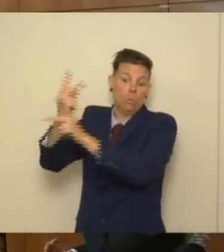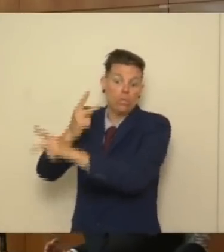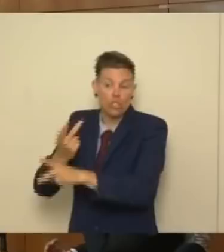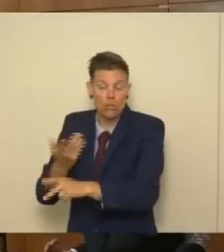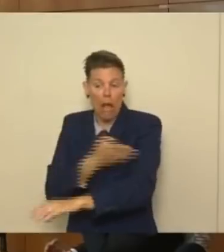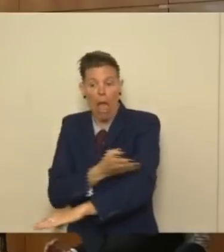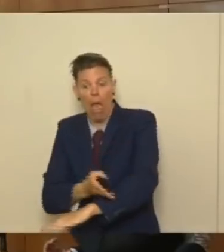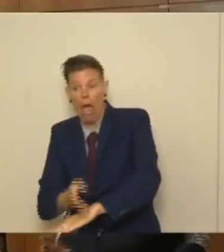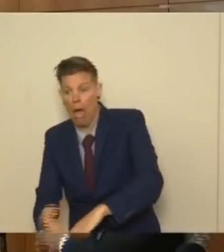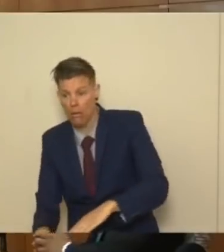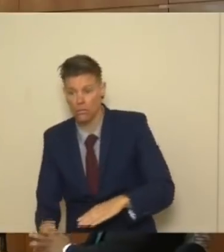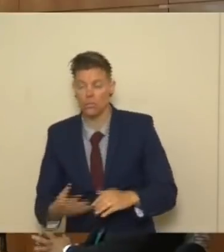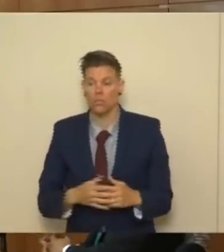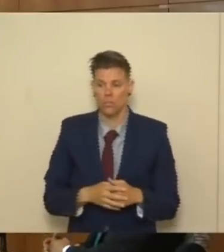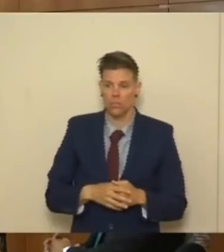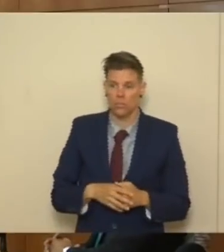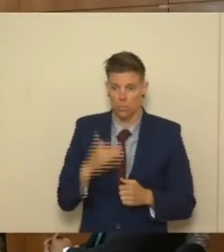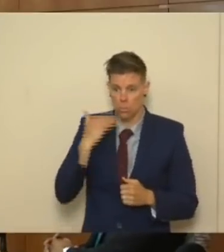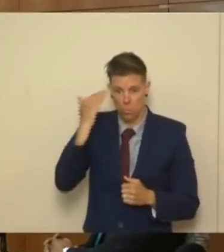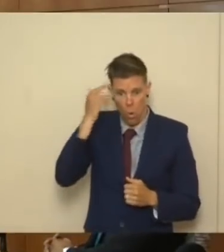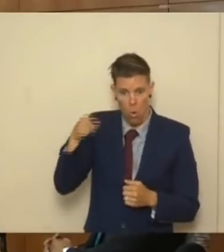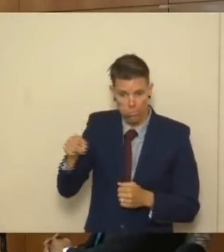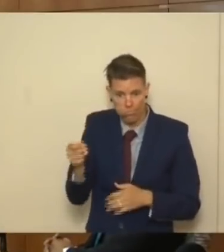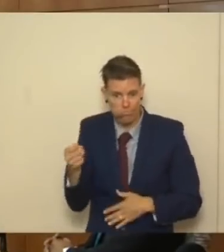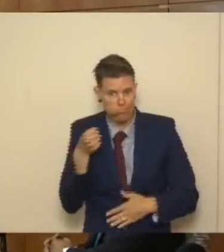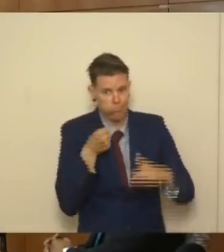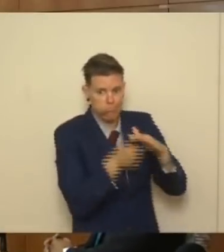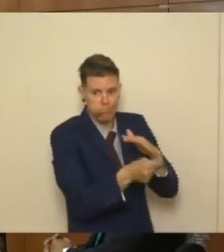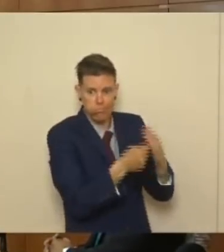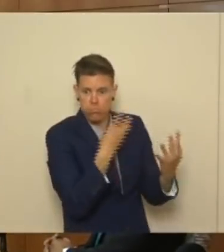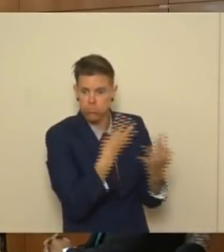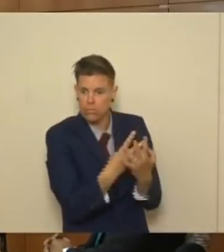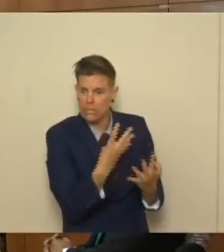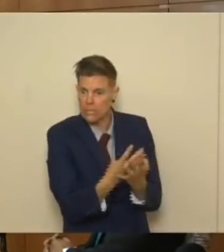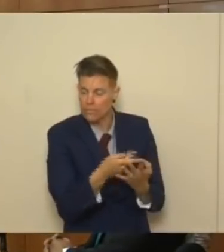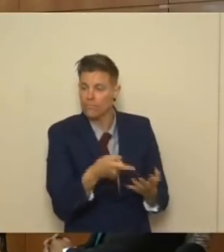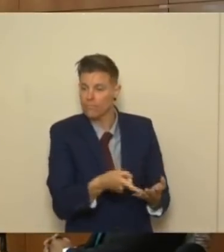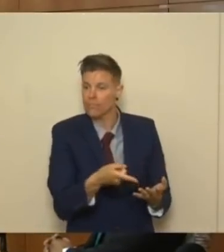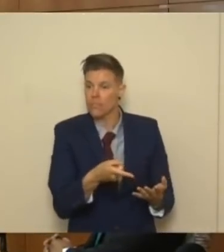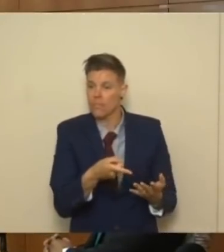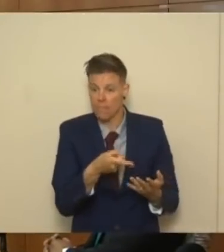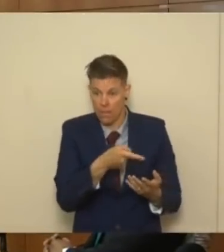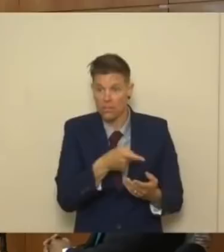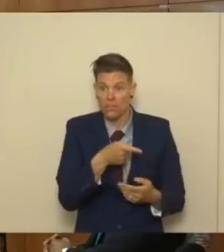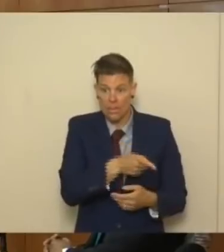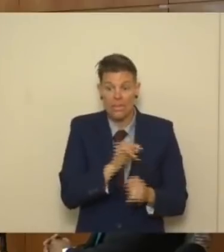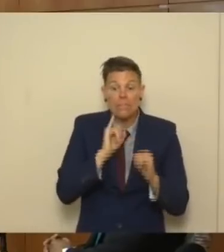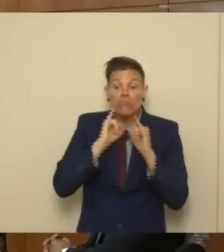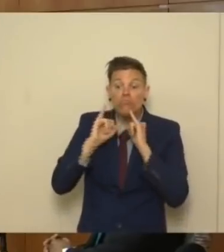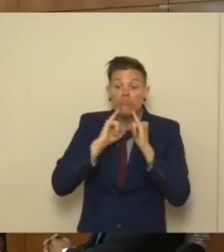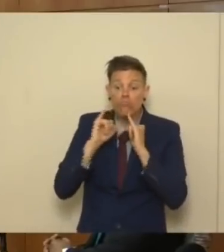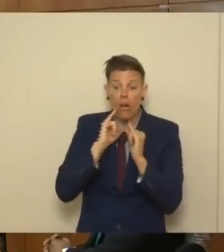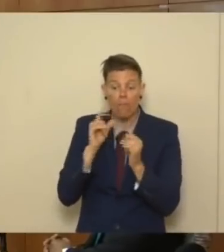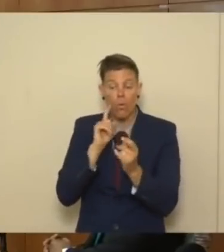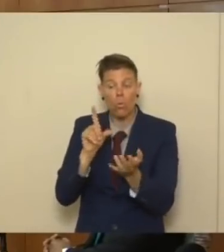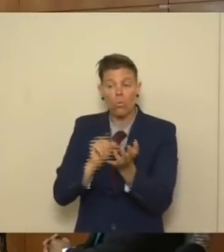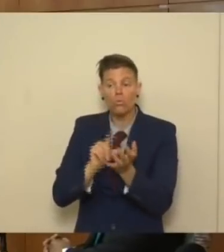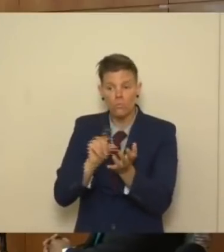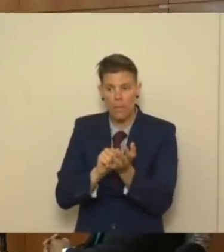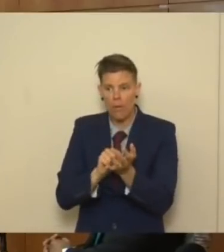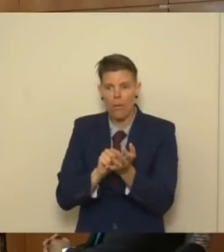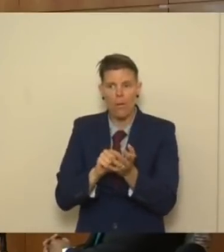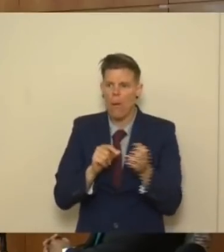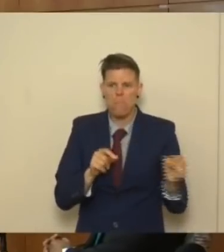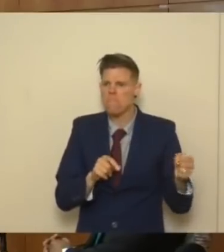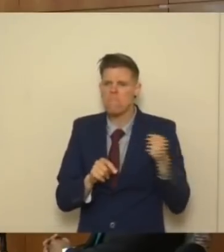a paper was actually put in solitary for talking to us. So what is what's being done, I guess, to make sure